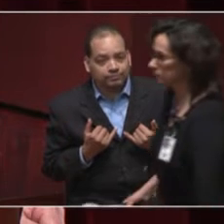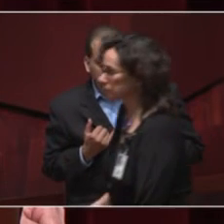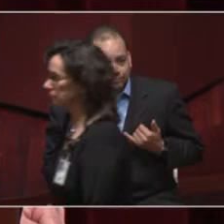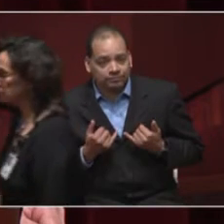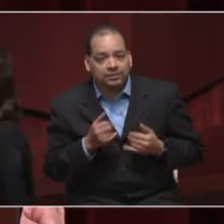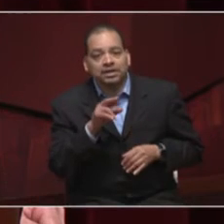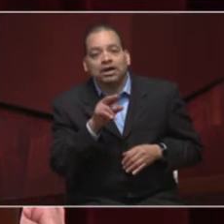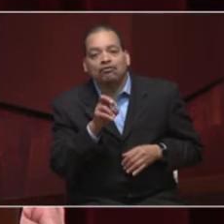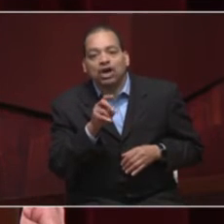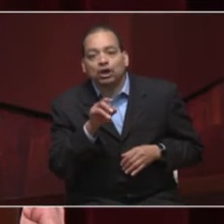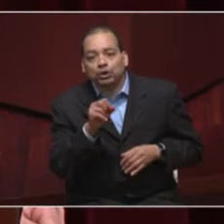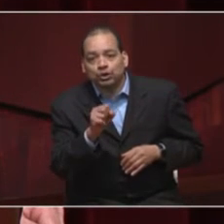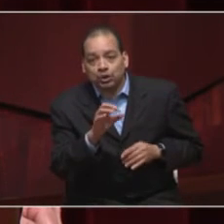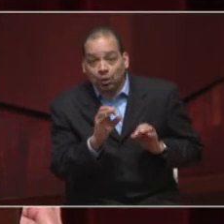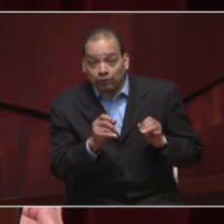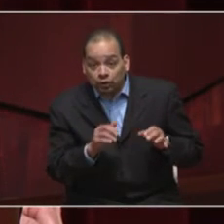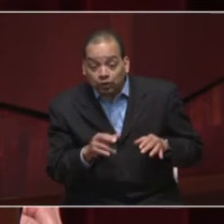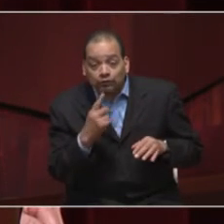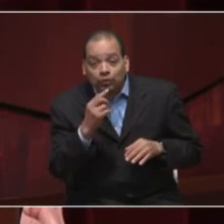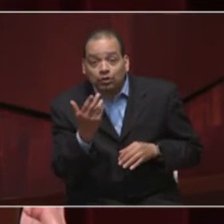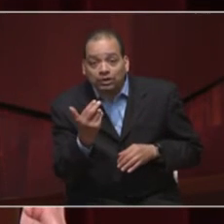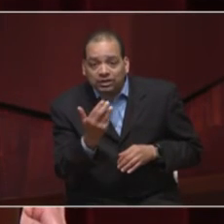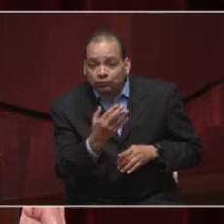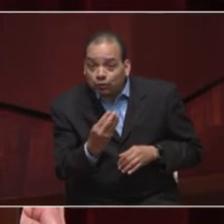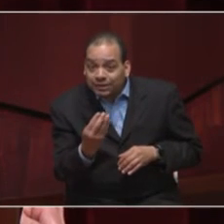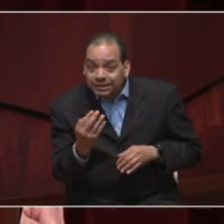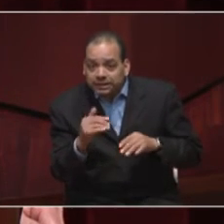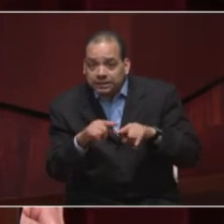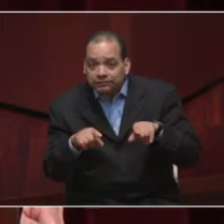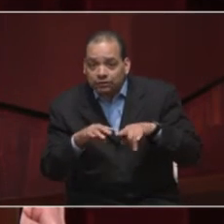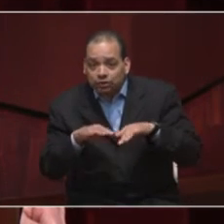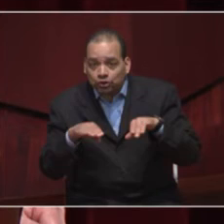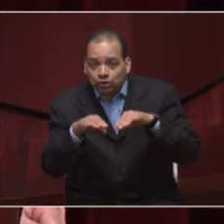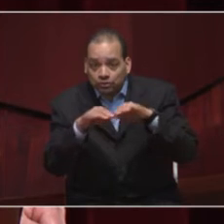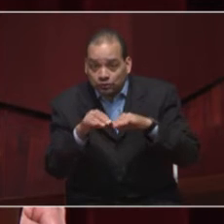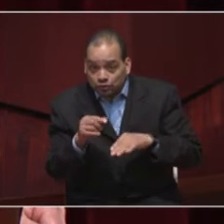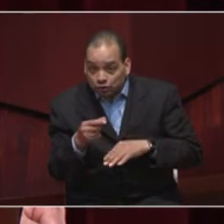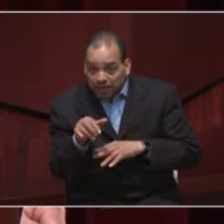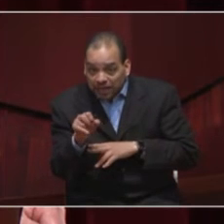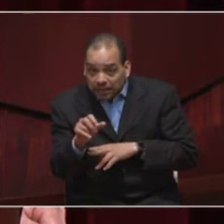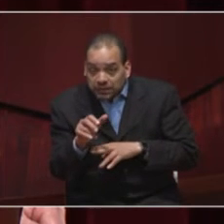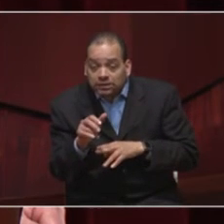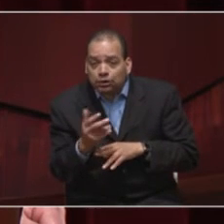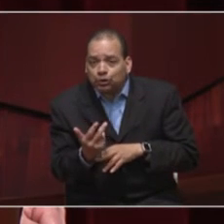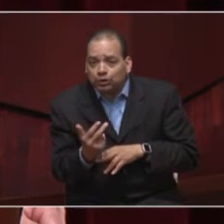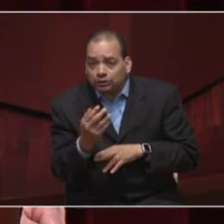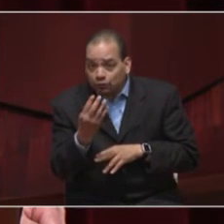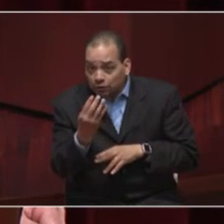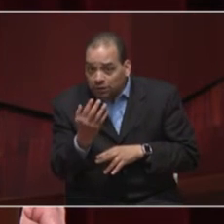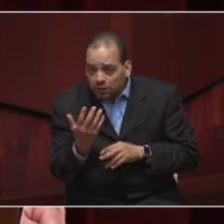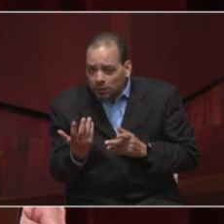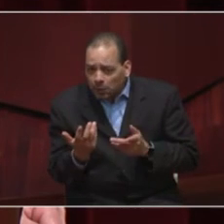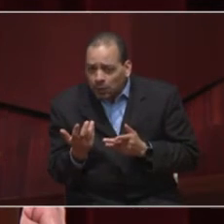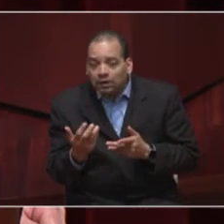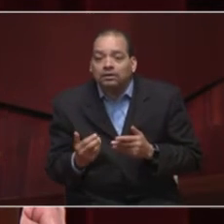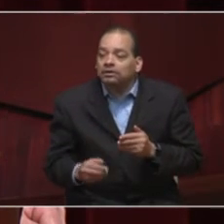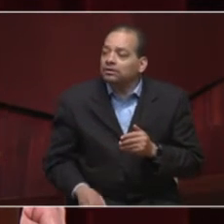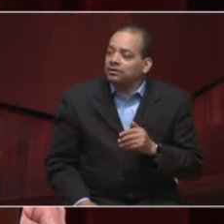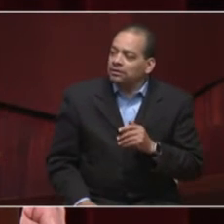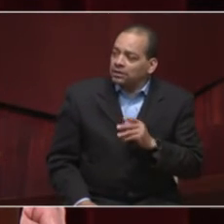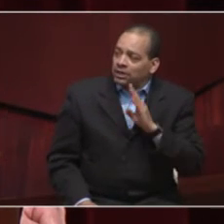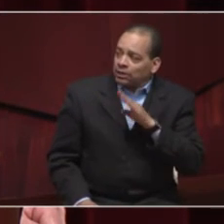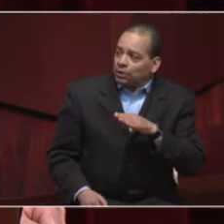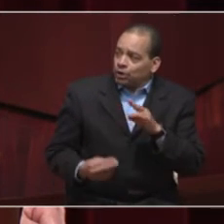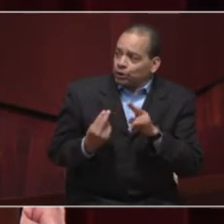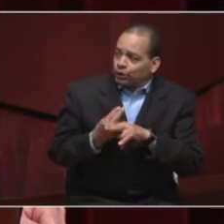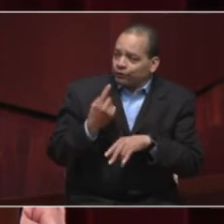different series? The question is, will this be used for records officers? I don't